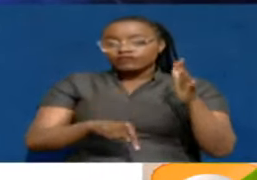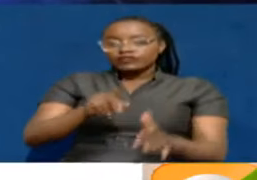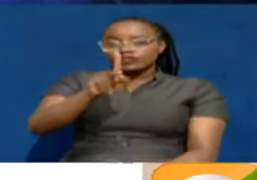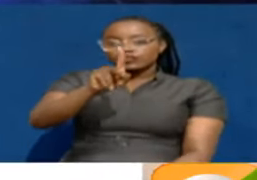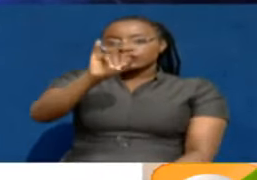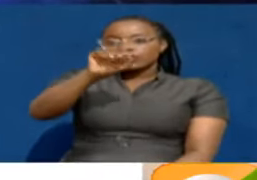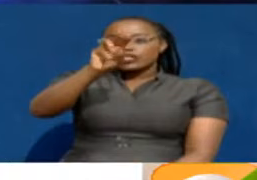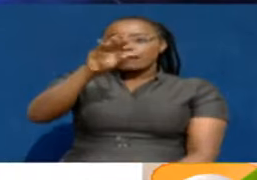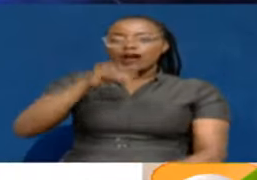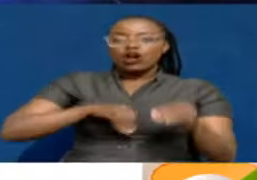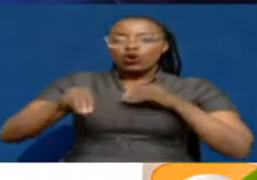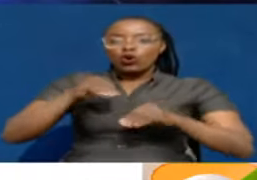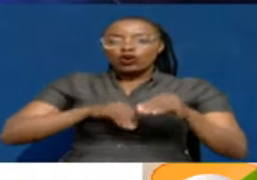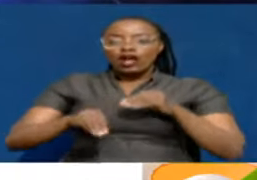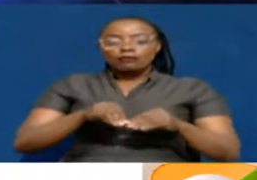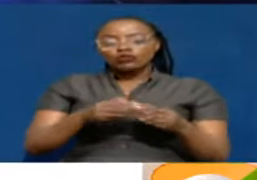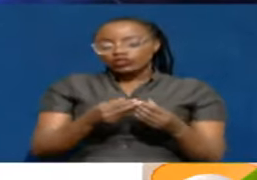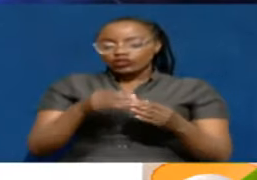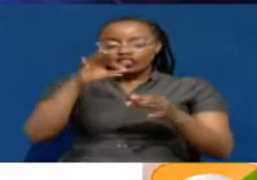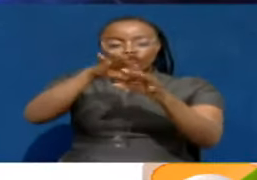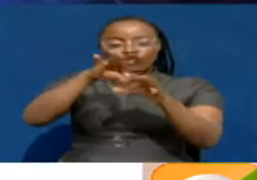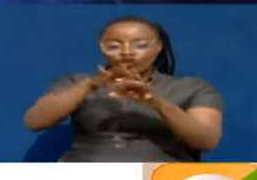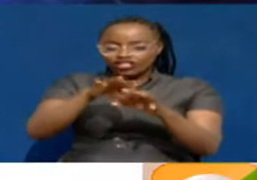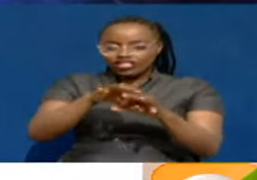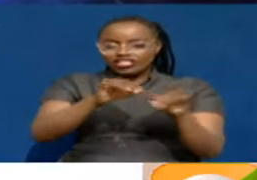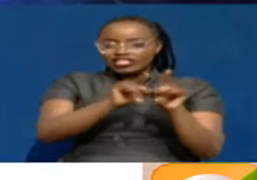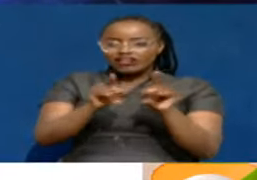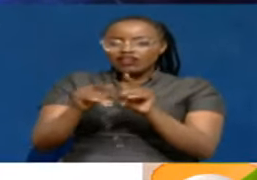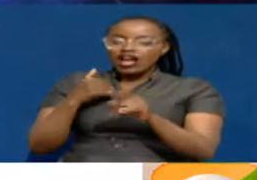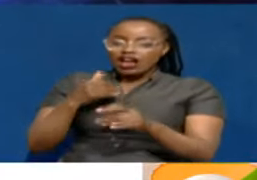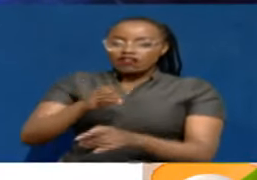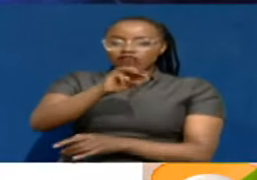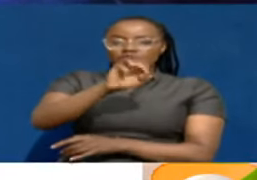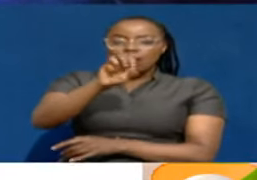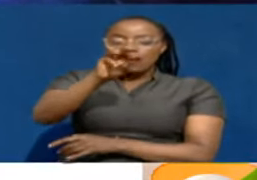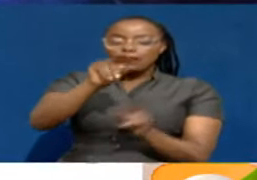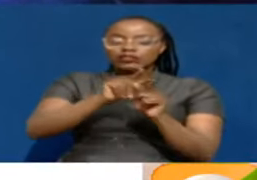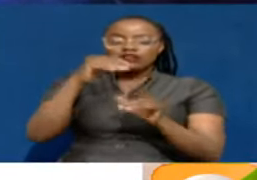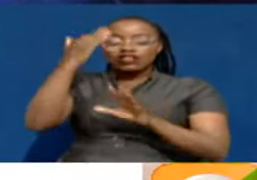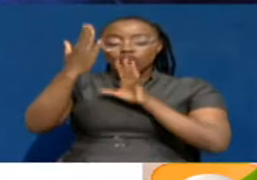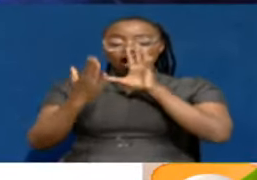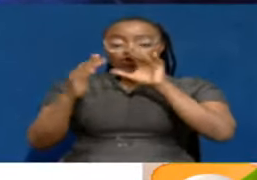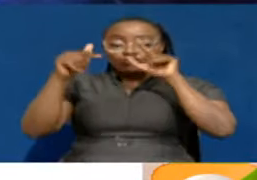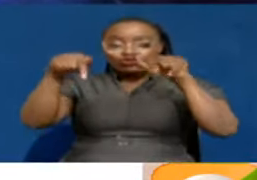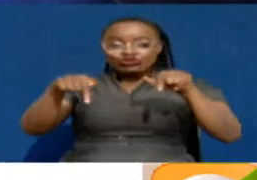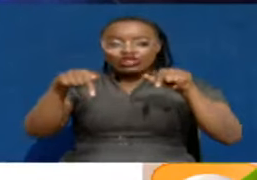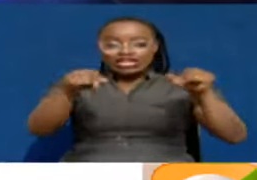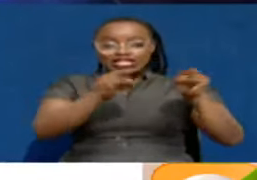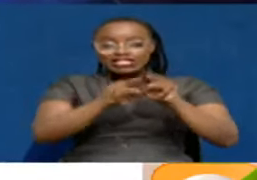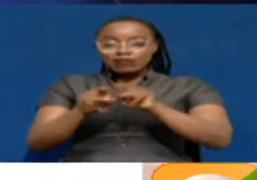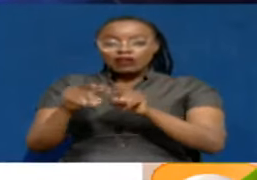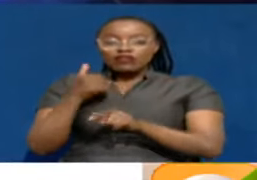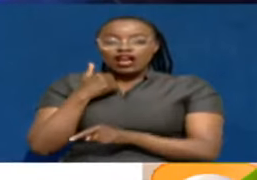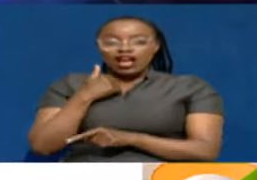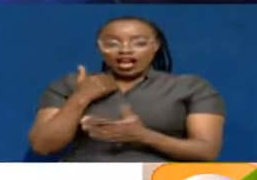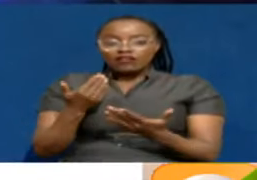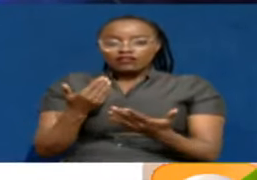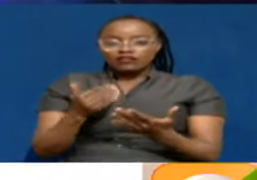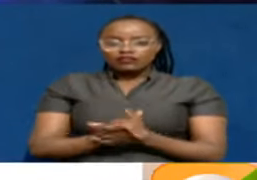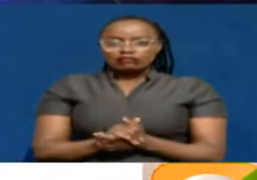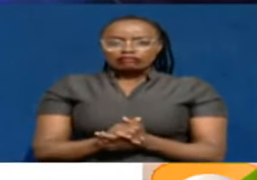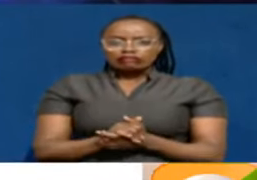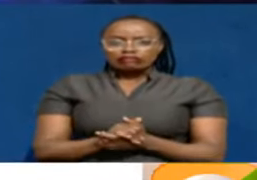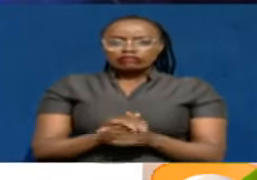Kiamba. Corruption and the ballot grace the memo, while on the angle tonight, a cry for our beloved